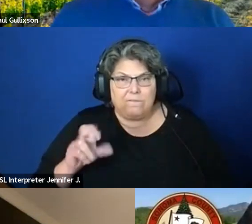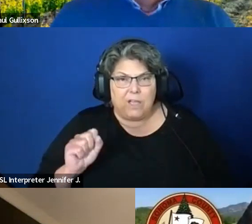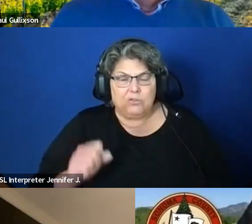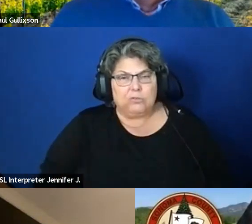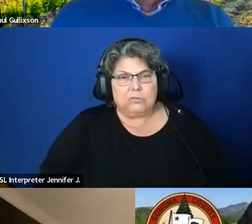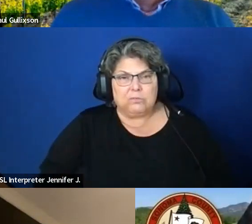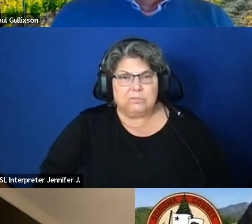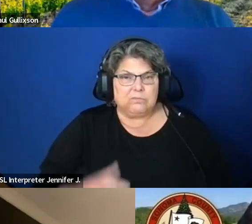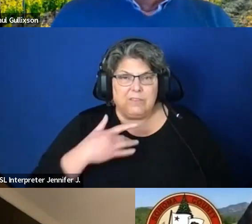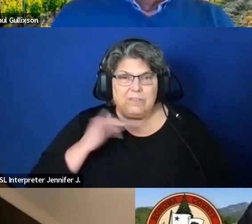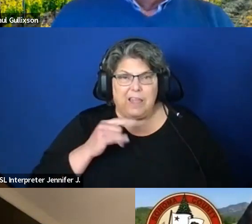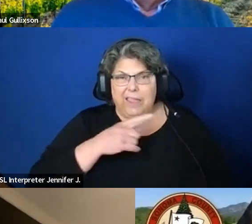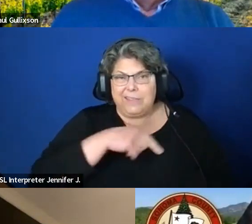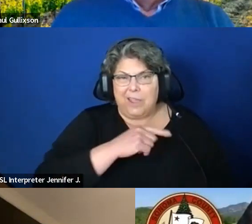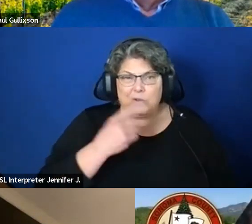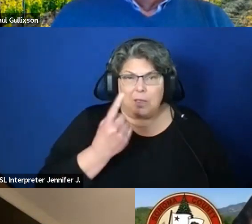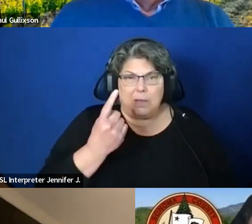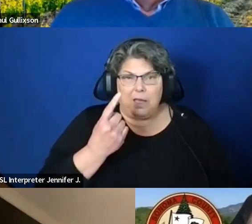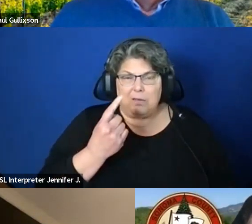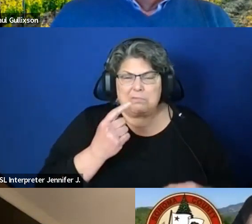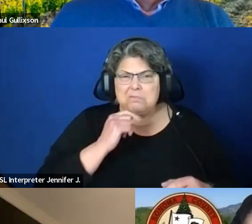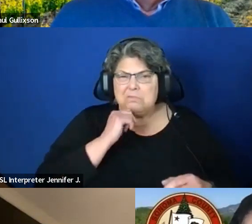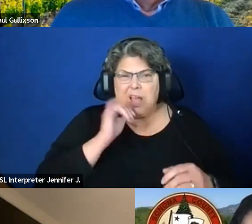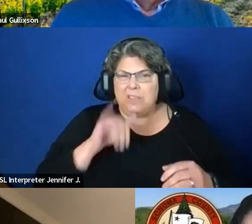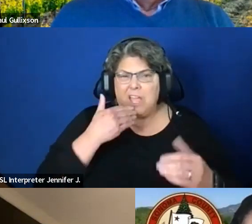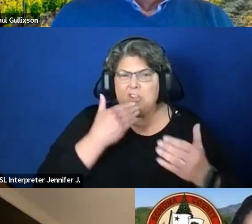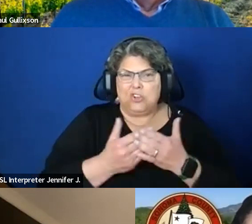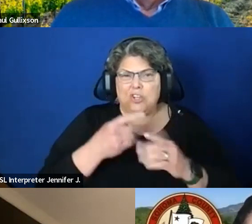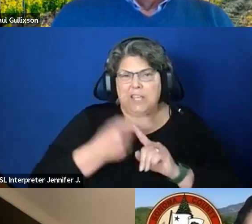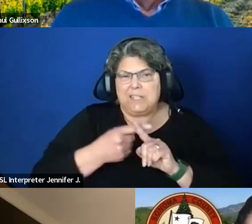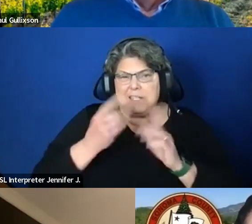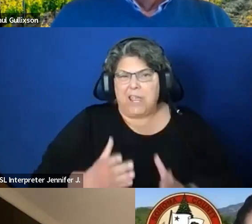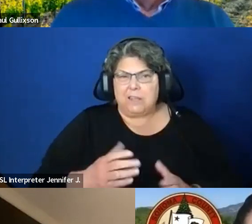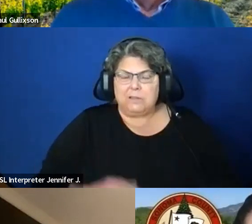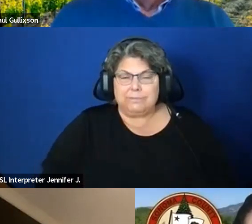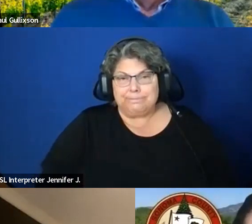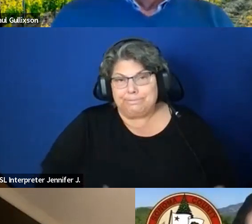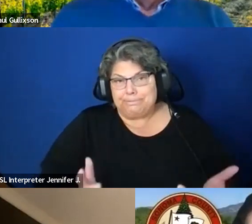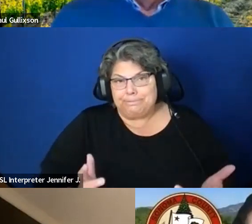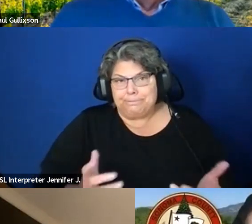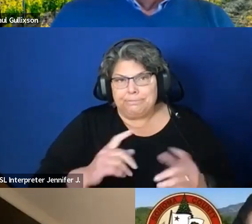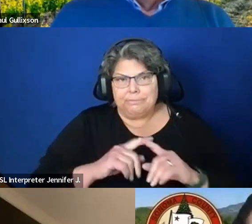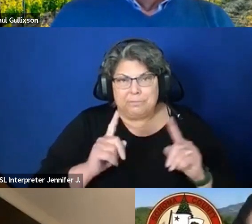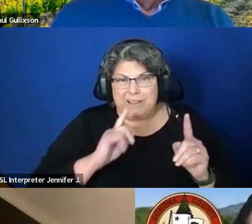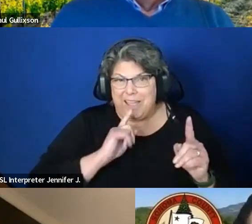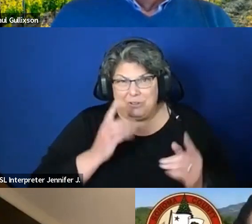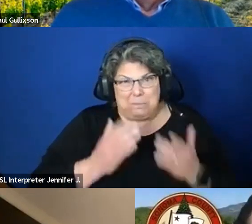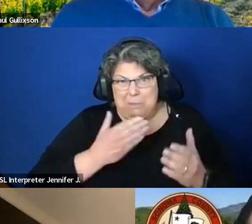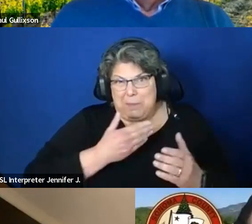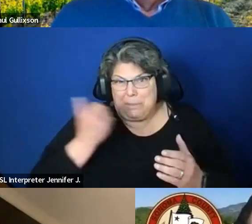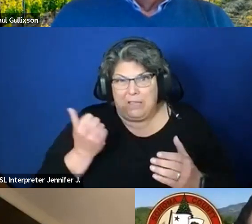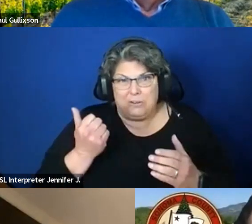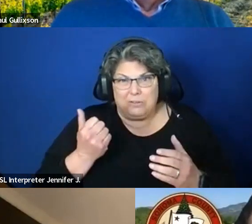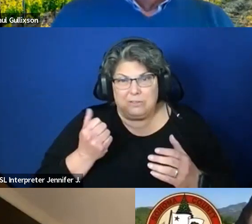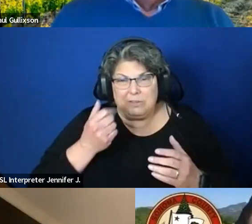they're somehow not as good a tenant as others. But actually, they may be better tenants